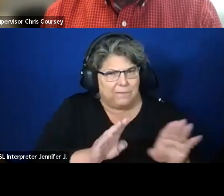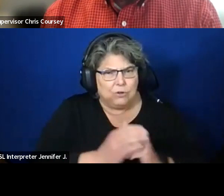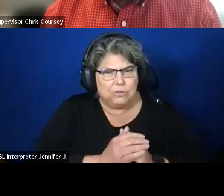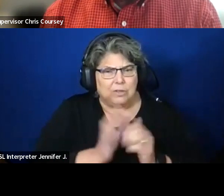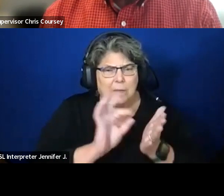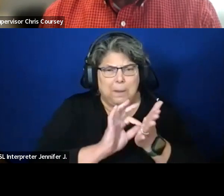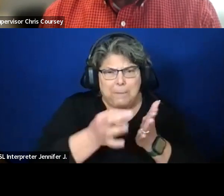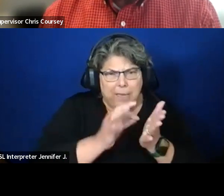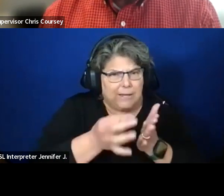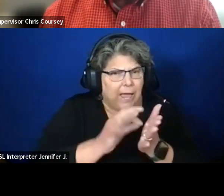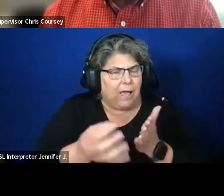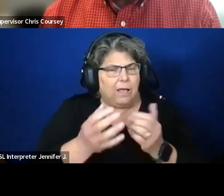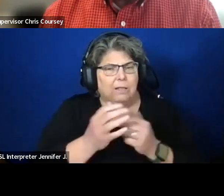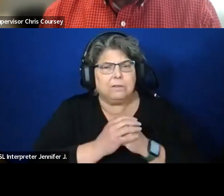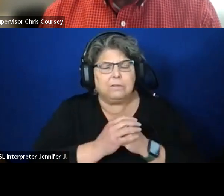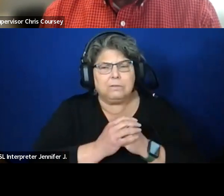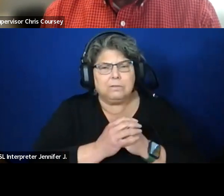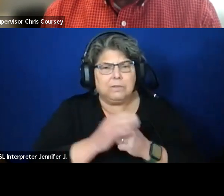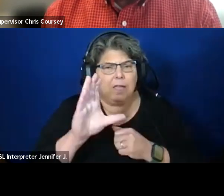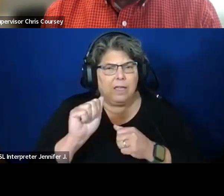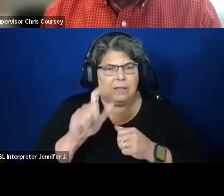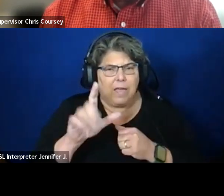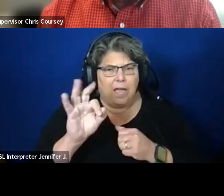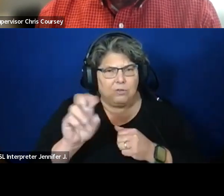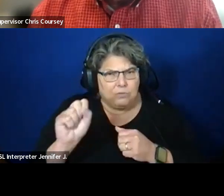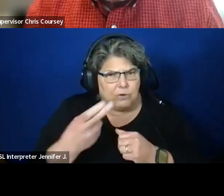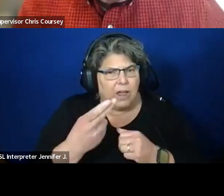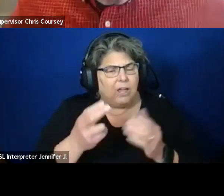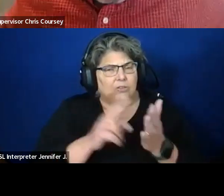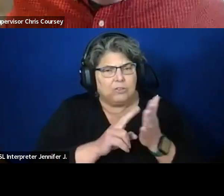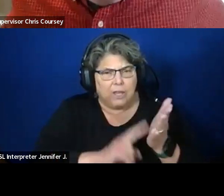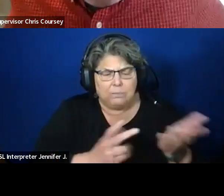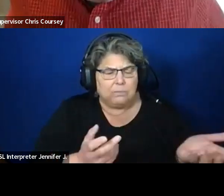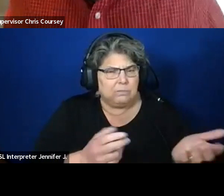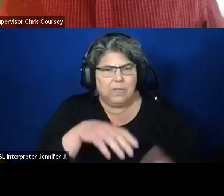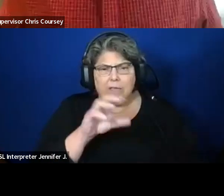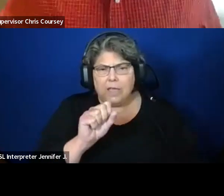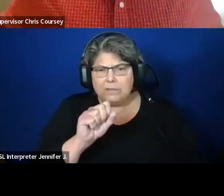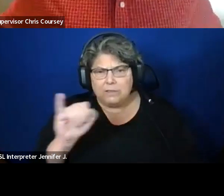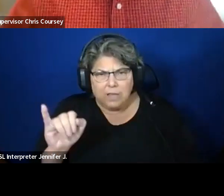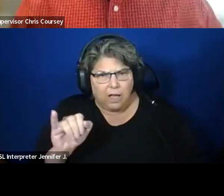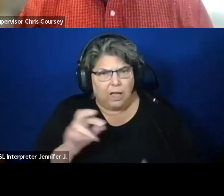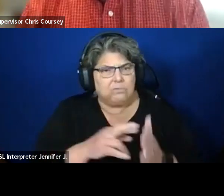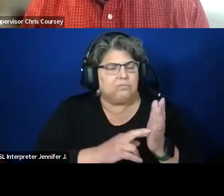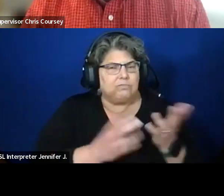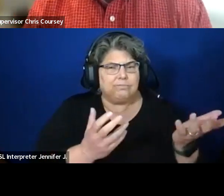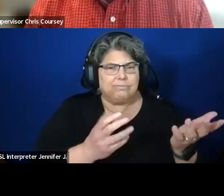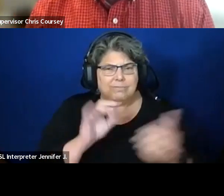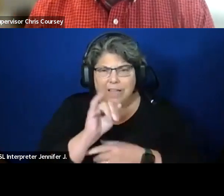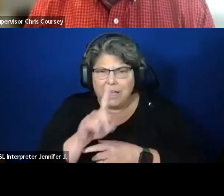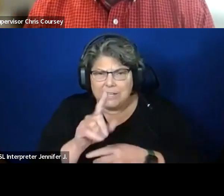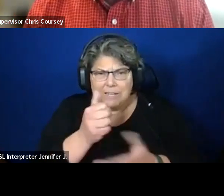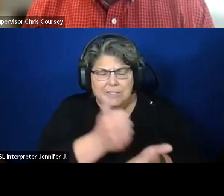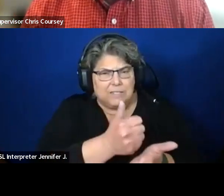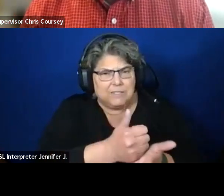Medi-Cal enrollments, CalFresh enrollments, SSI enrollments, identification